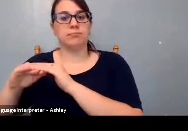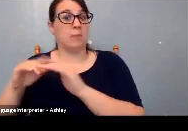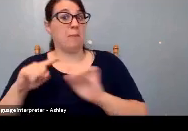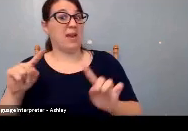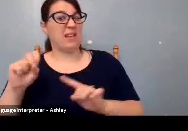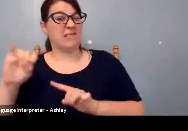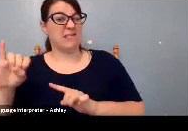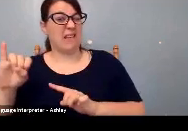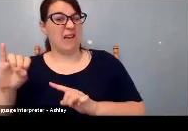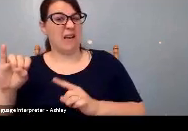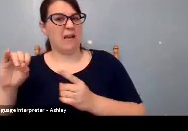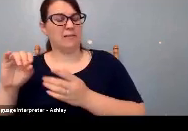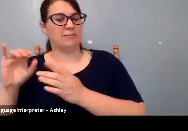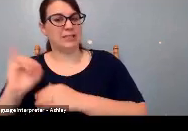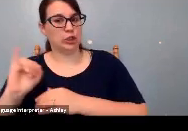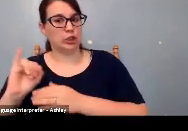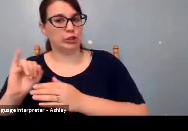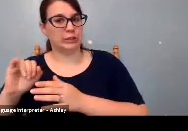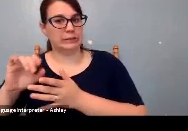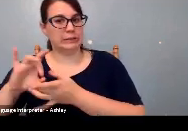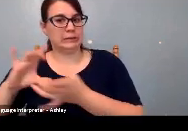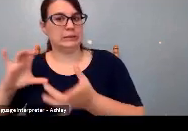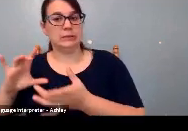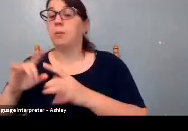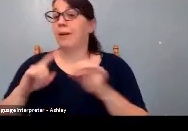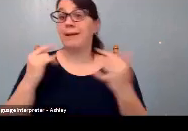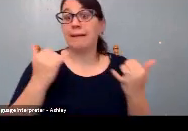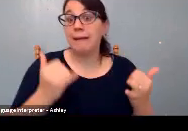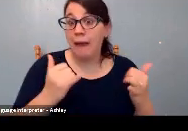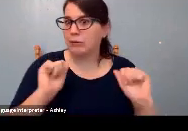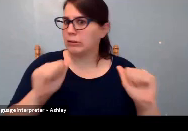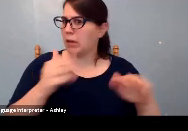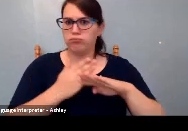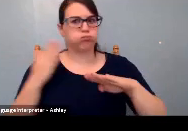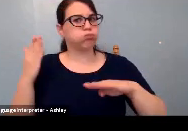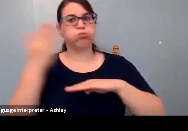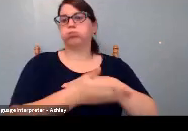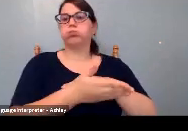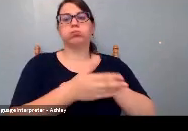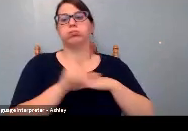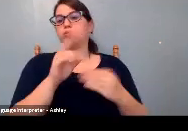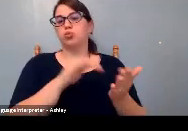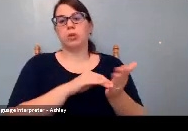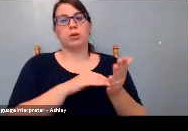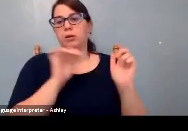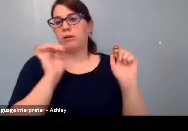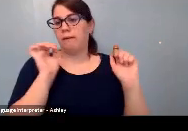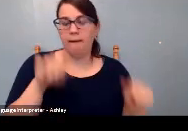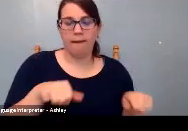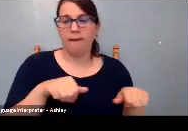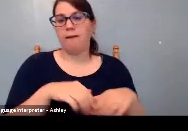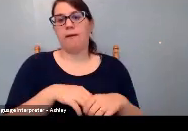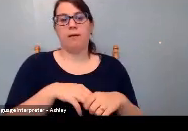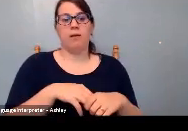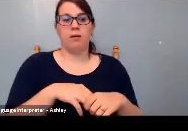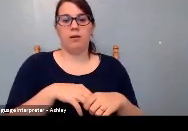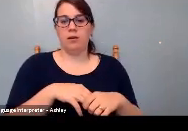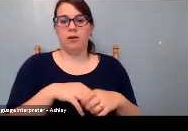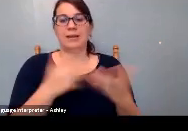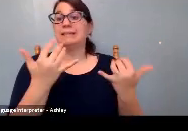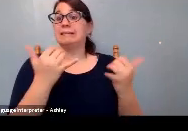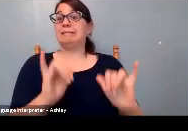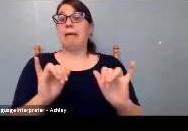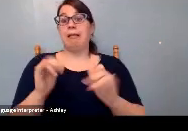with WVABLE, individuals can save well over $2,000 and still maintain eligibility for programs